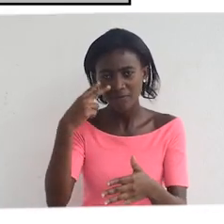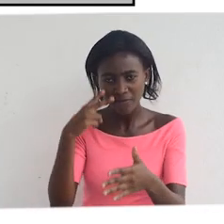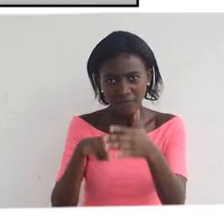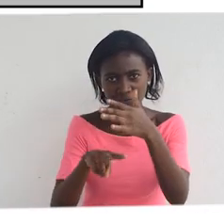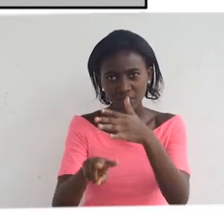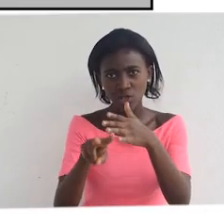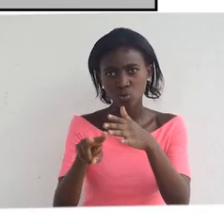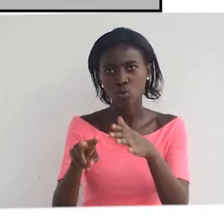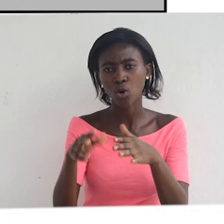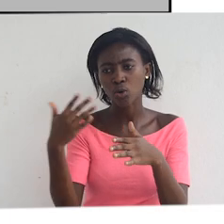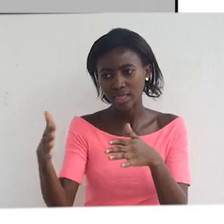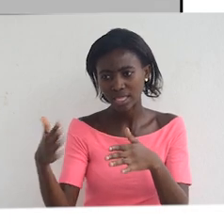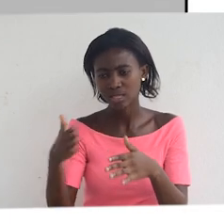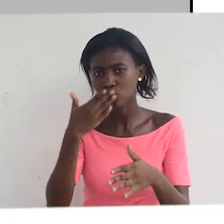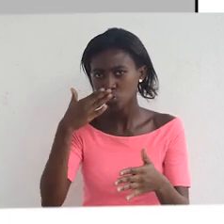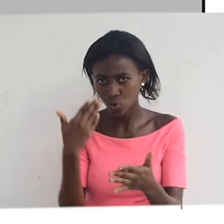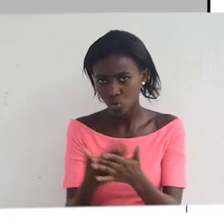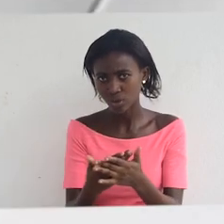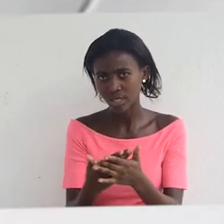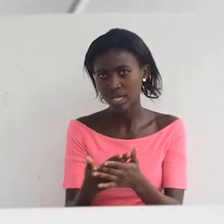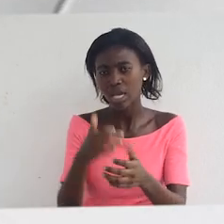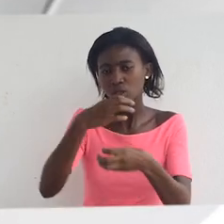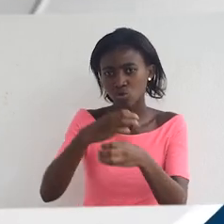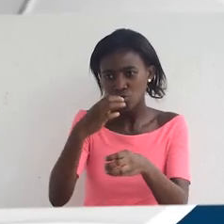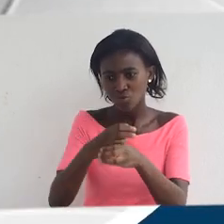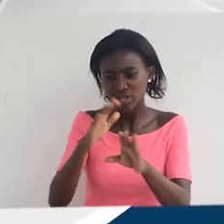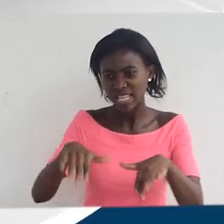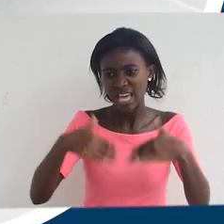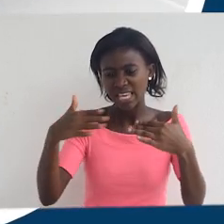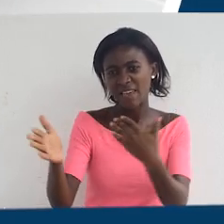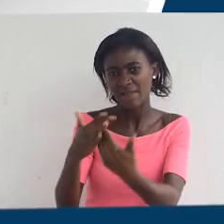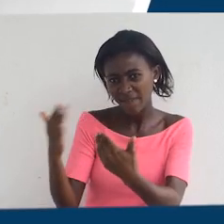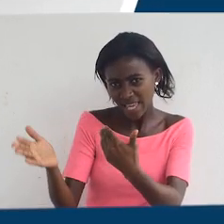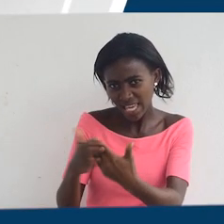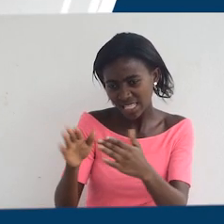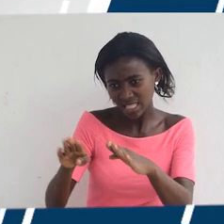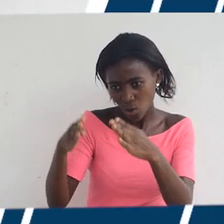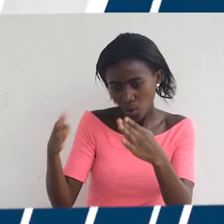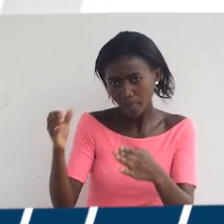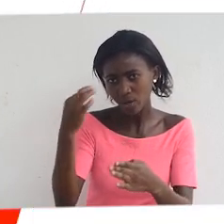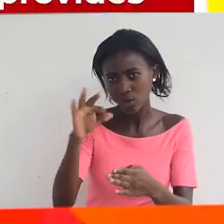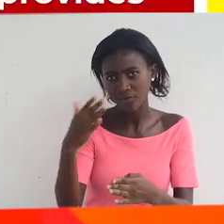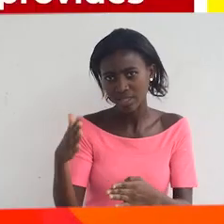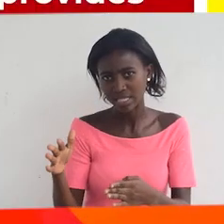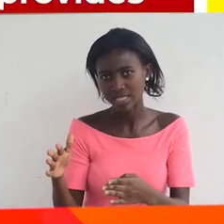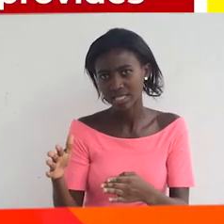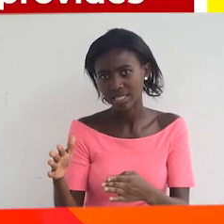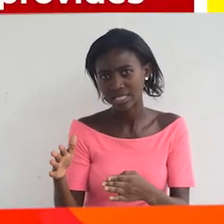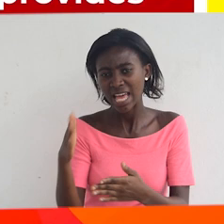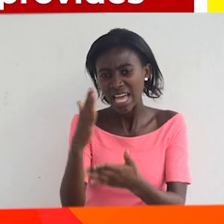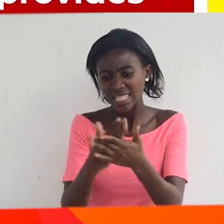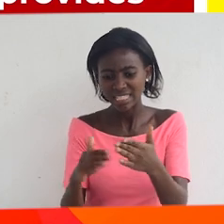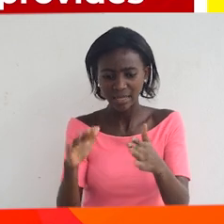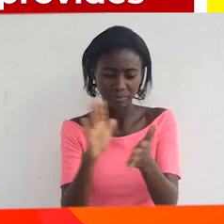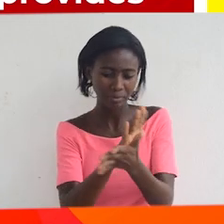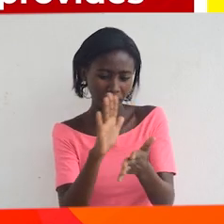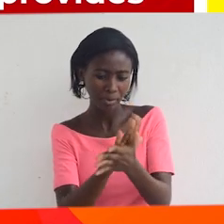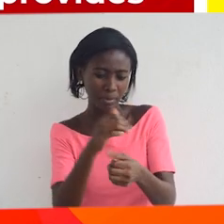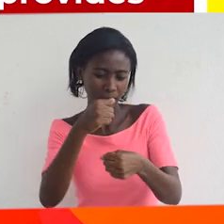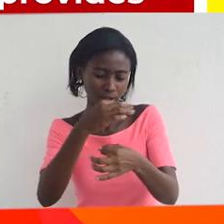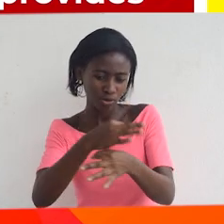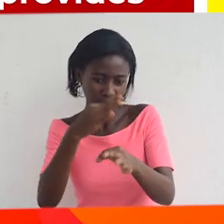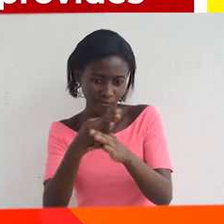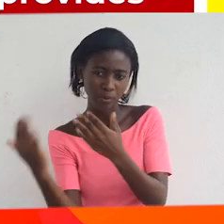superior visual effect to perforation and create an easy open feature. Partial cuts are offset on